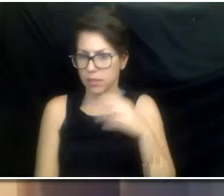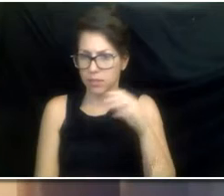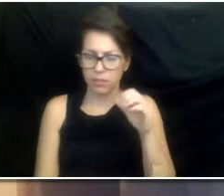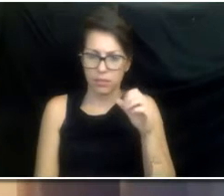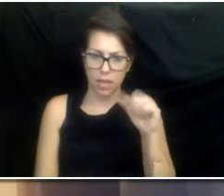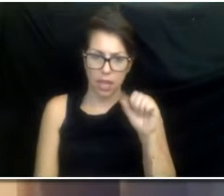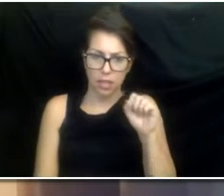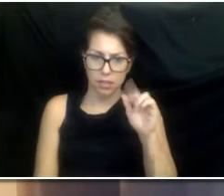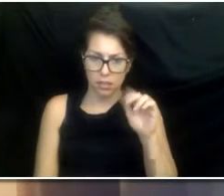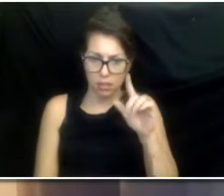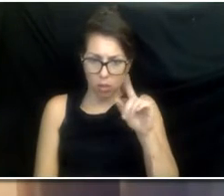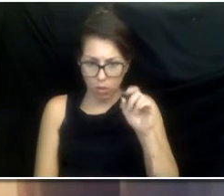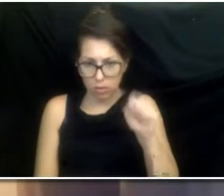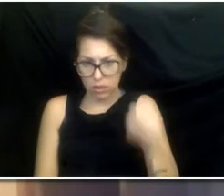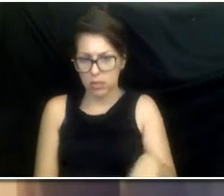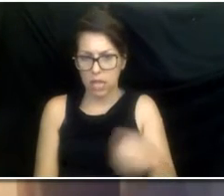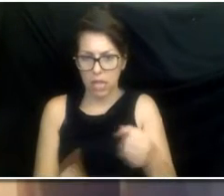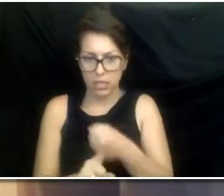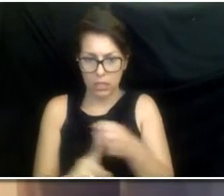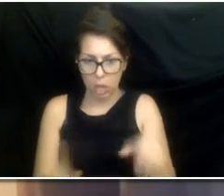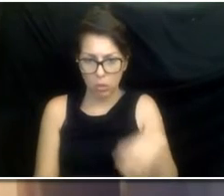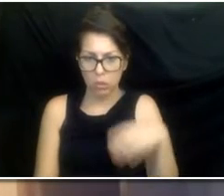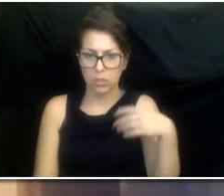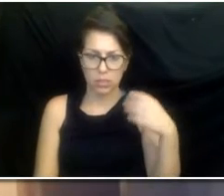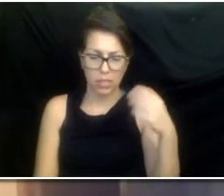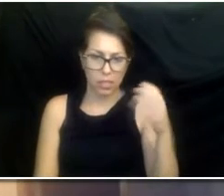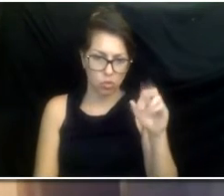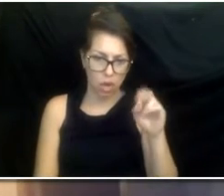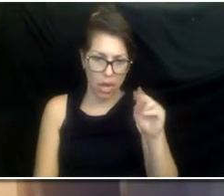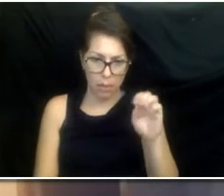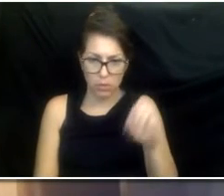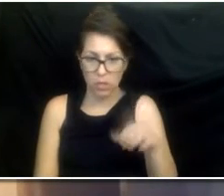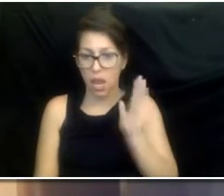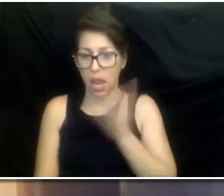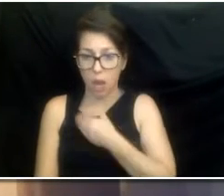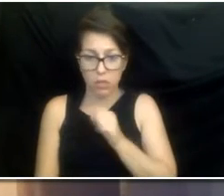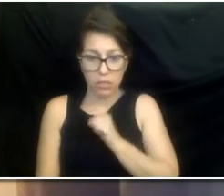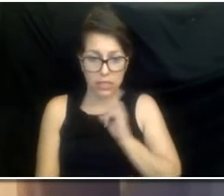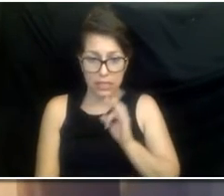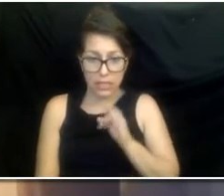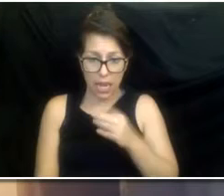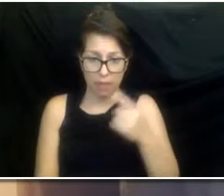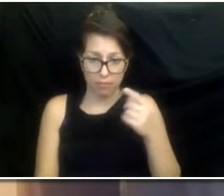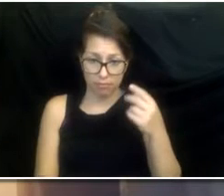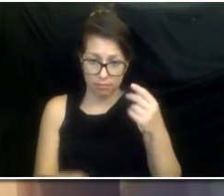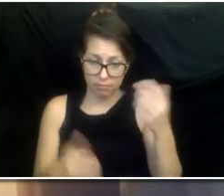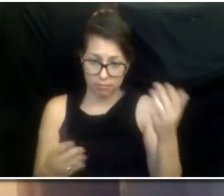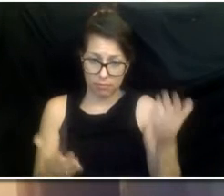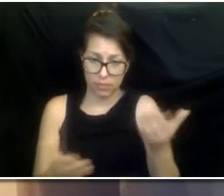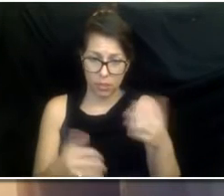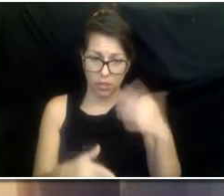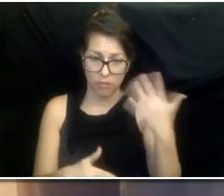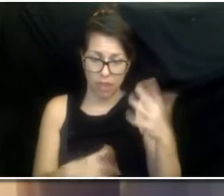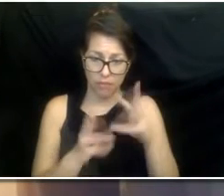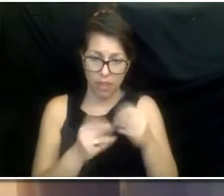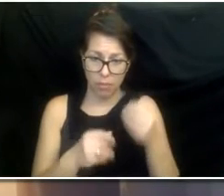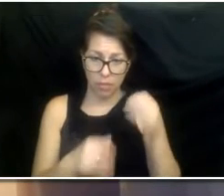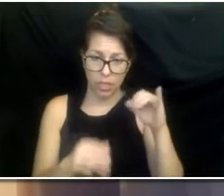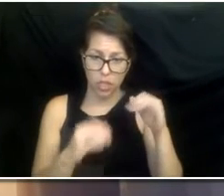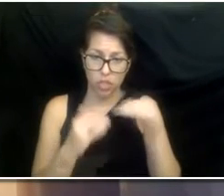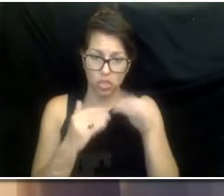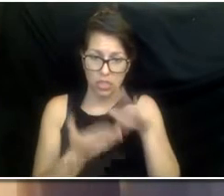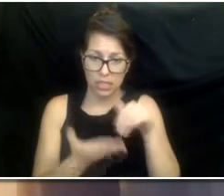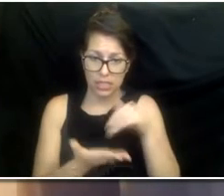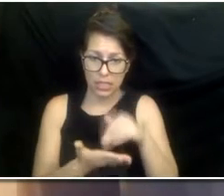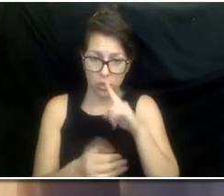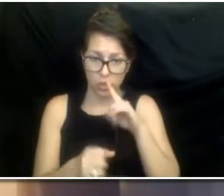are still operating in in person all eight of our domestic violence shelters remain open our five child advocacy centers remain open our